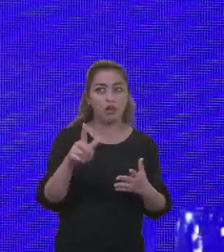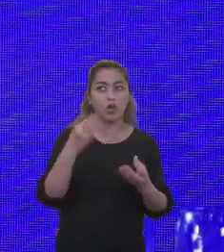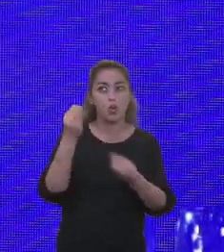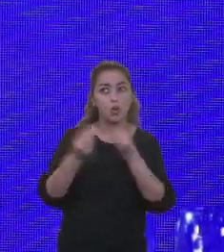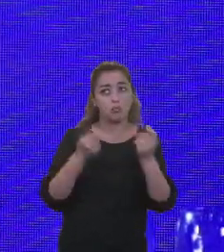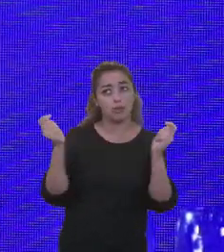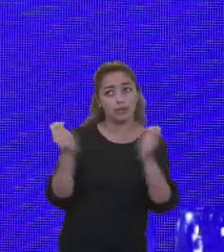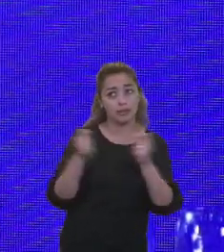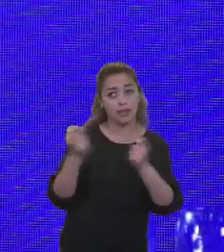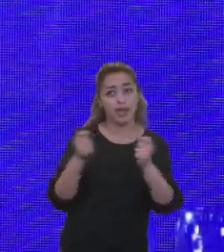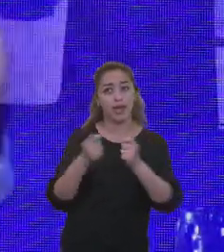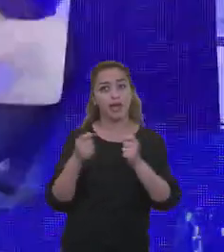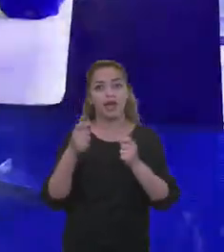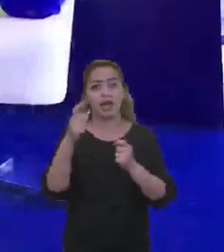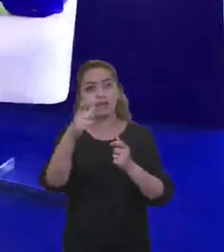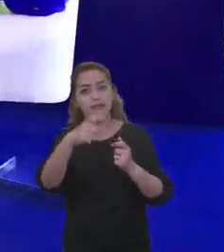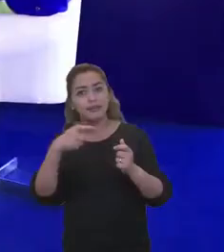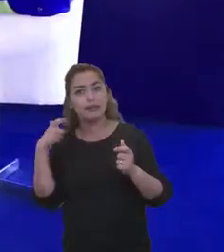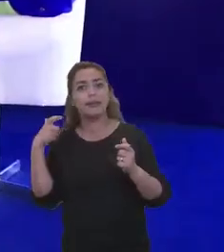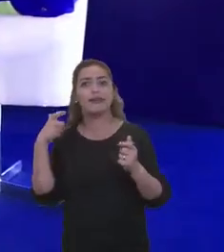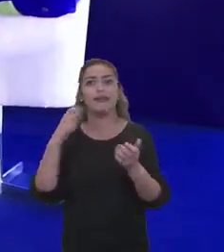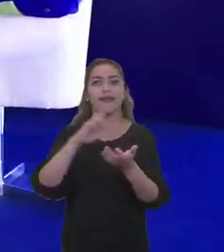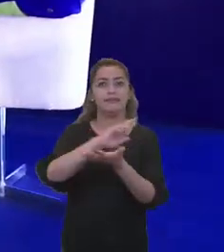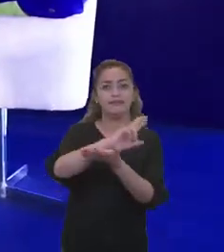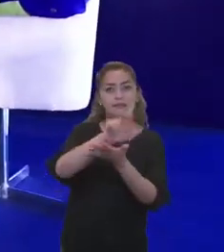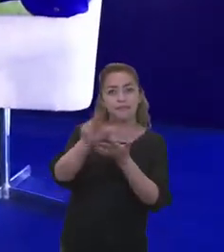to credit because we have payments, we have